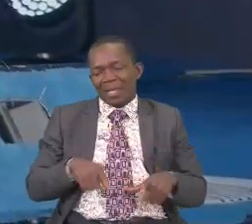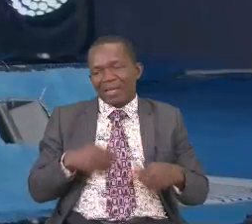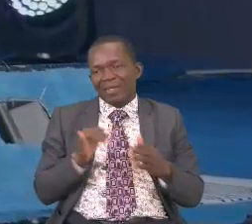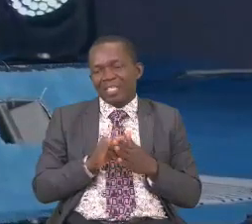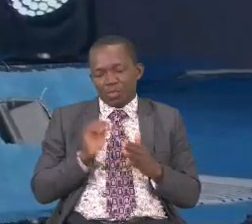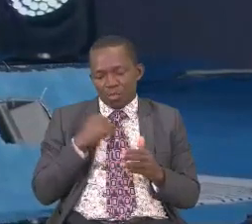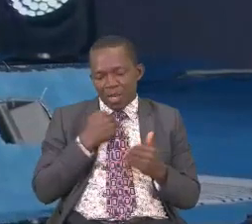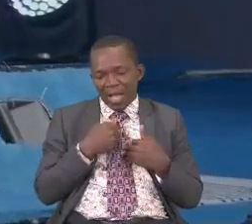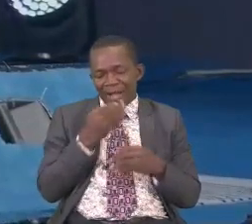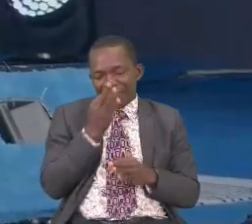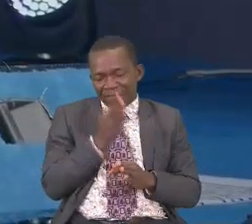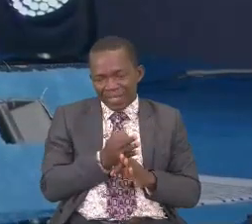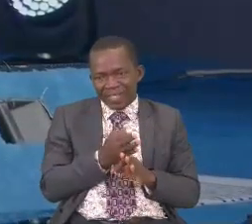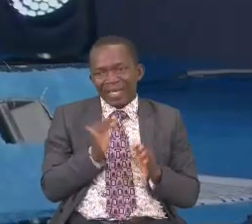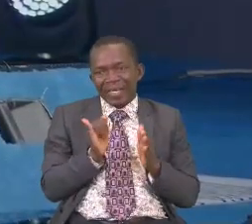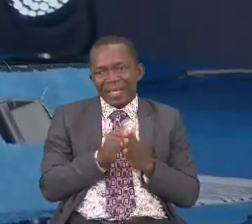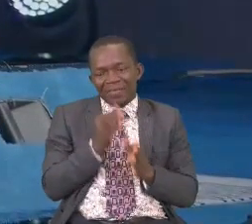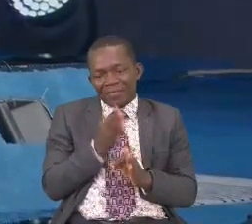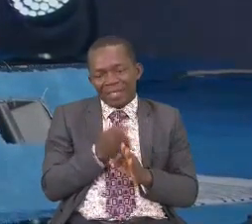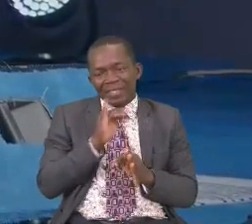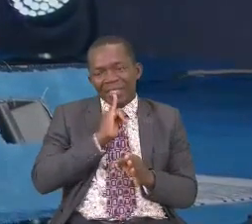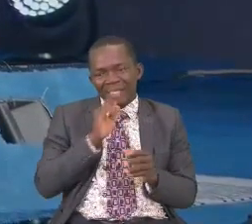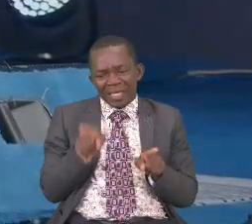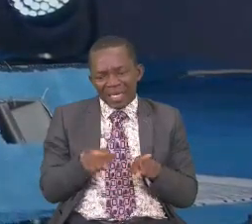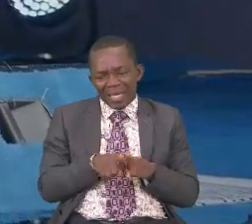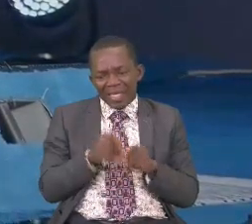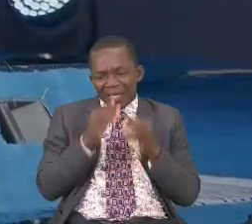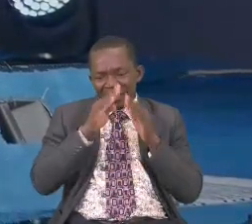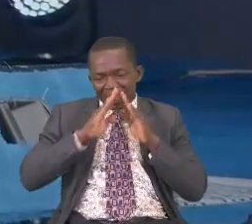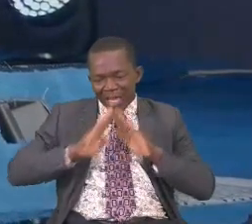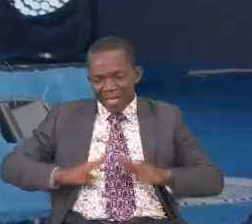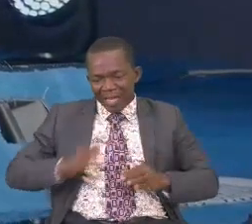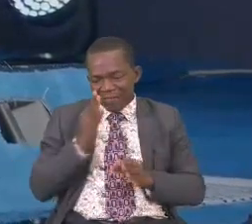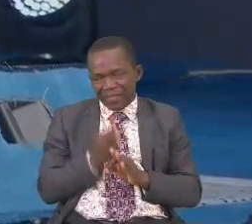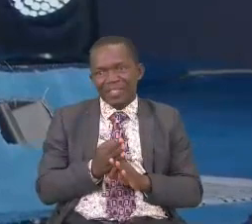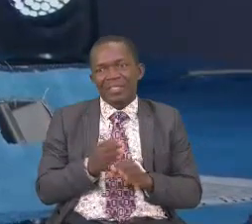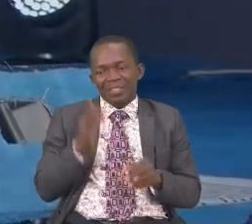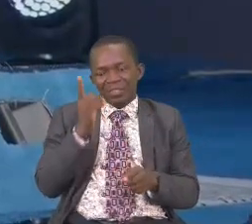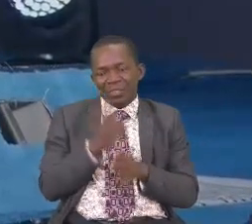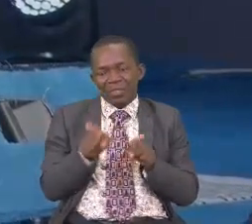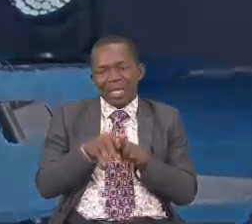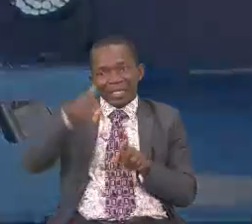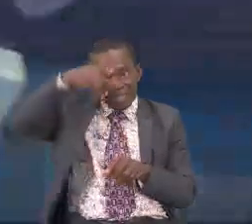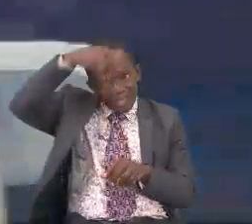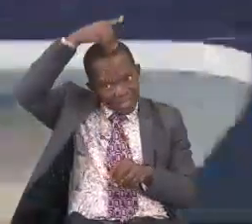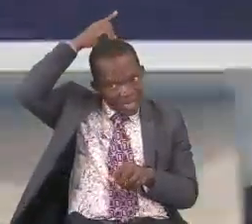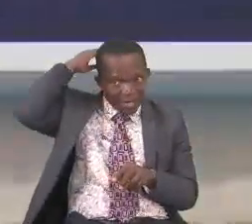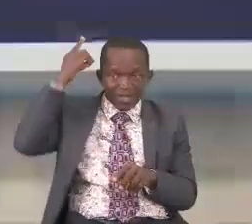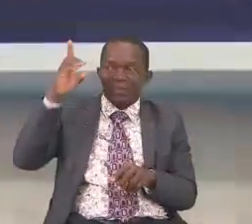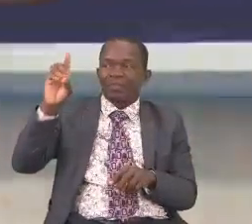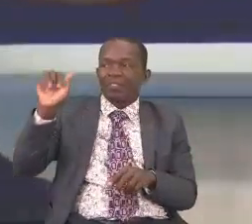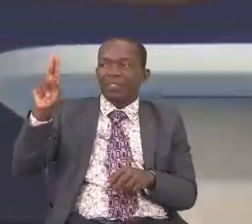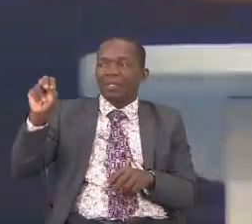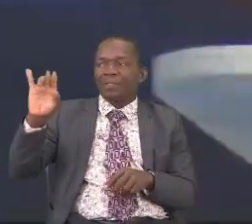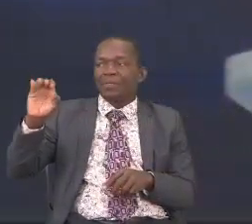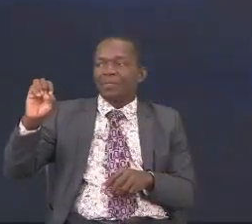like the face of Daniel it was in the Lion's Den and he didn't say like those I bind you I command you